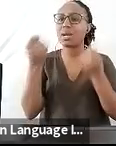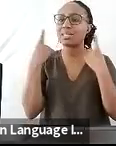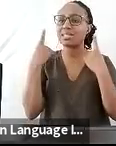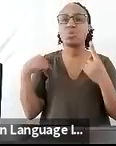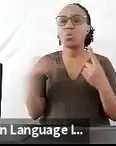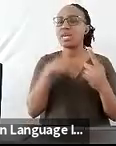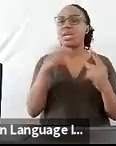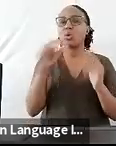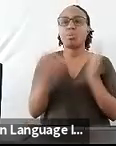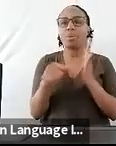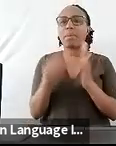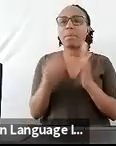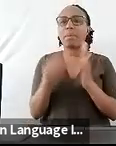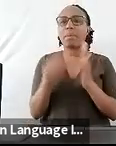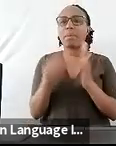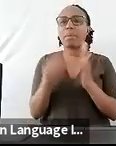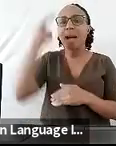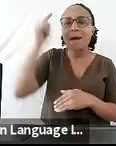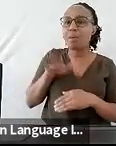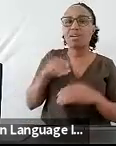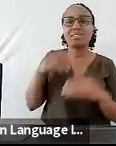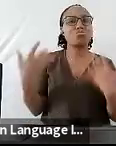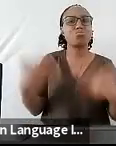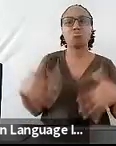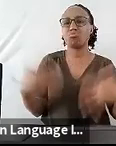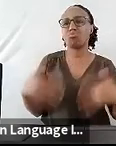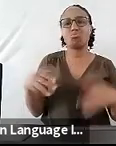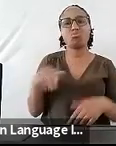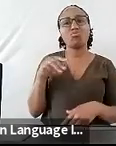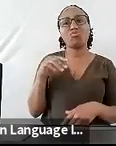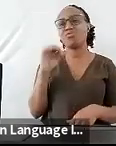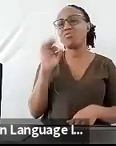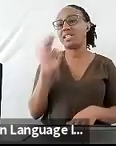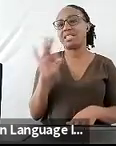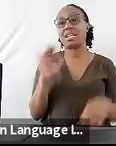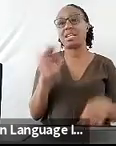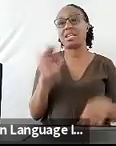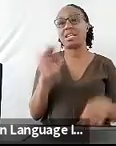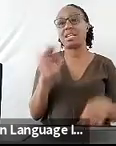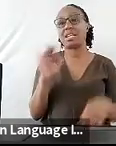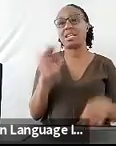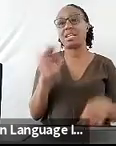fantastic. But there's something that's happening out there that needs to be addressed. So that's the long-winded answer.